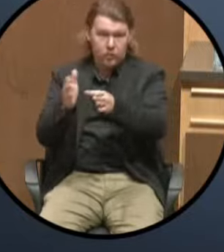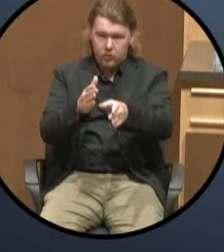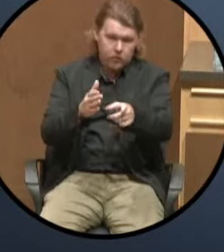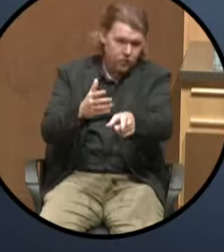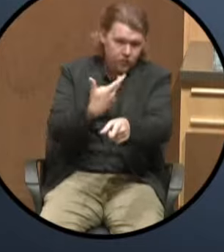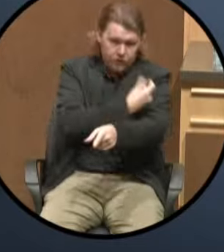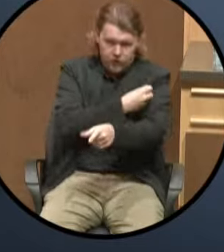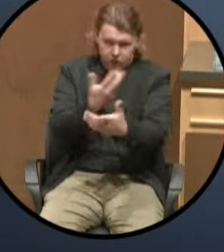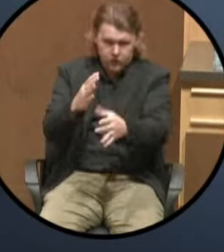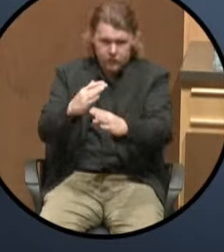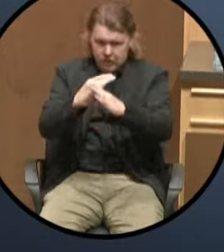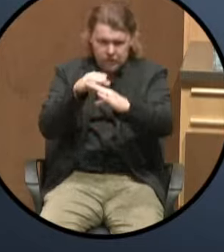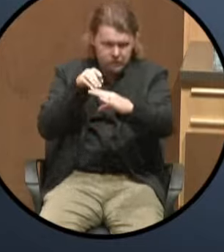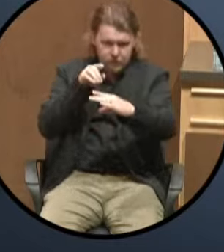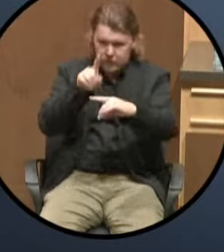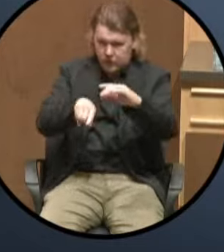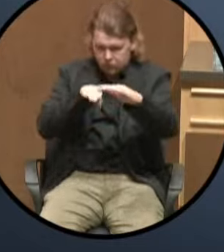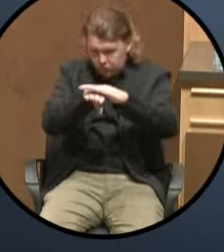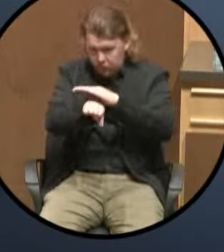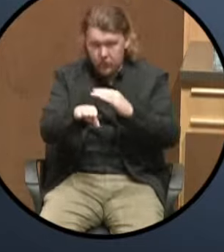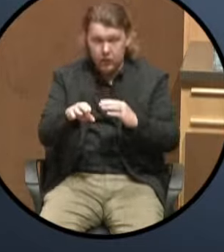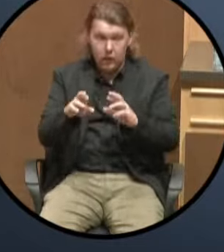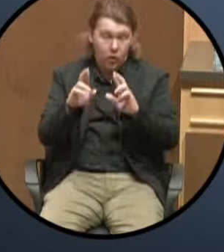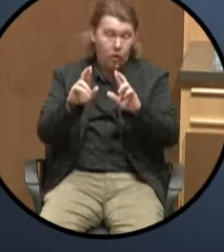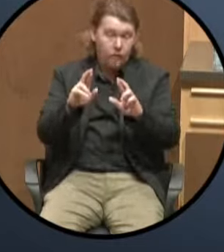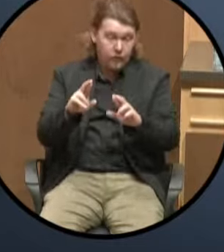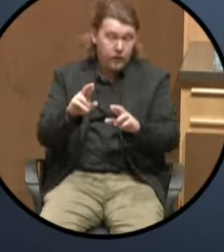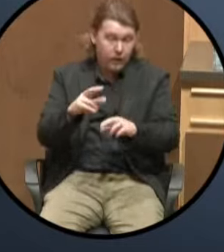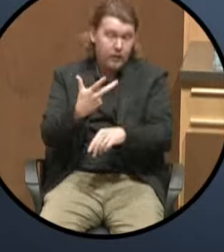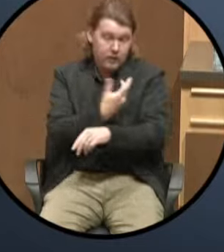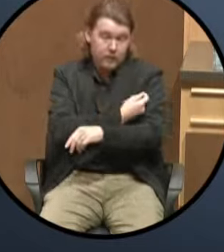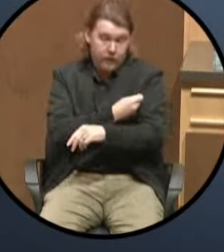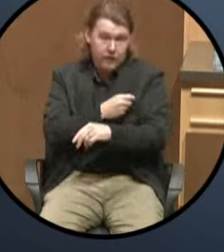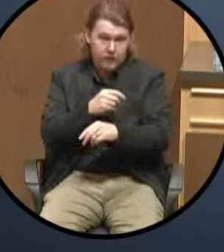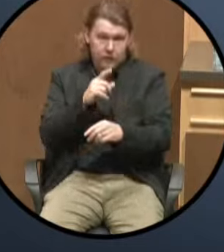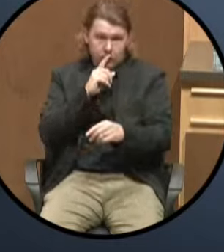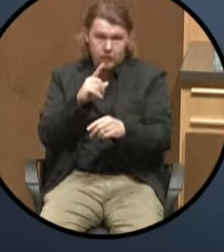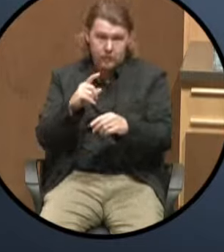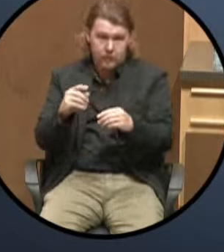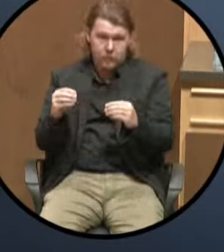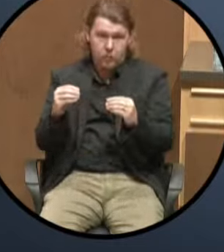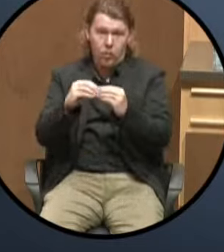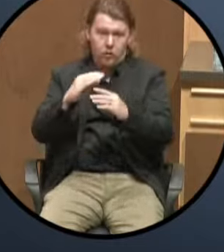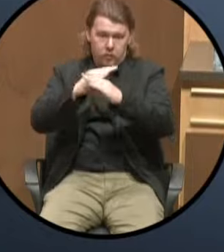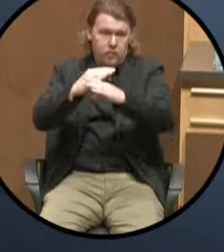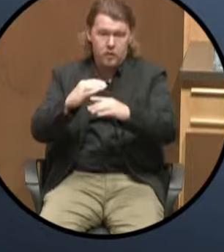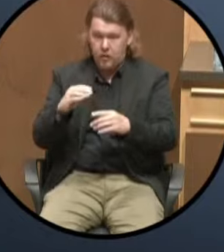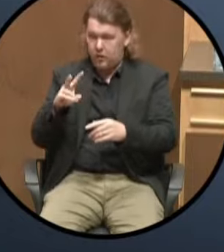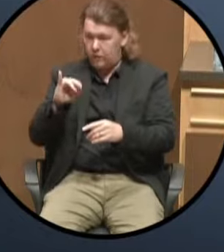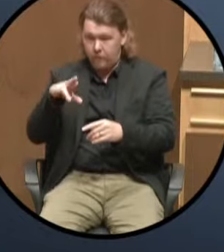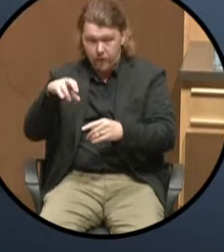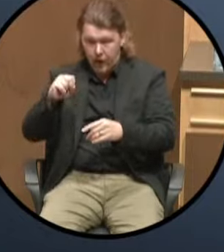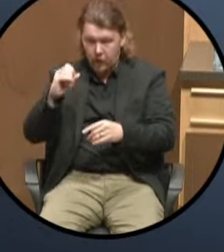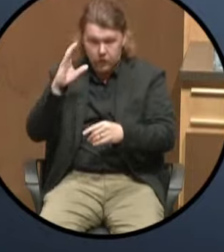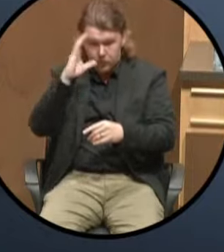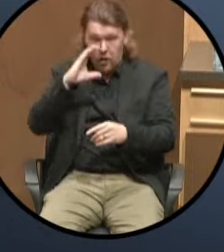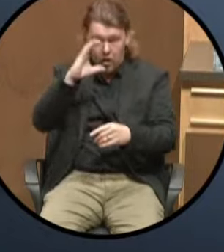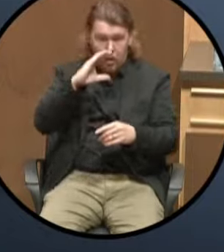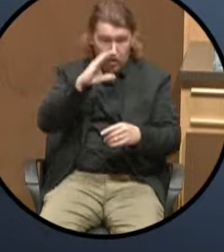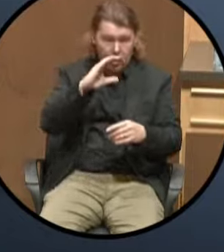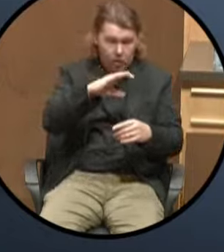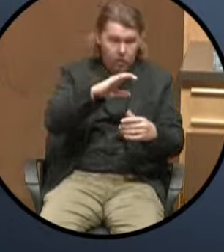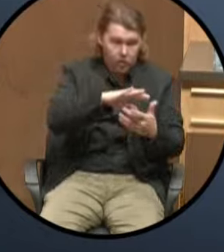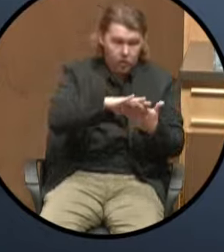it's immunization that is really driving this protection, then the virus is going to die out once it gets down to a certain